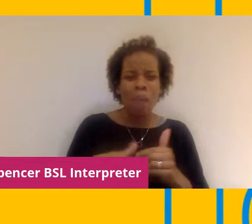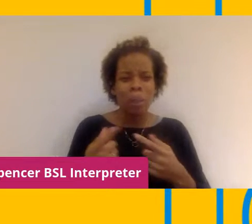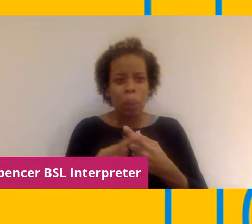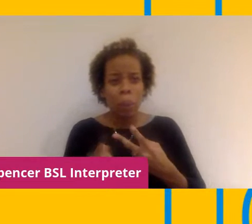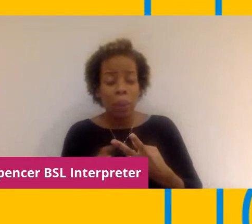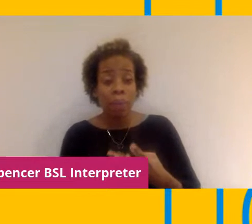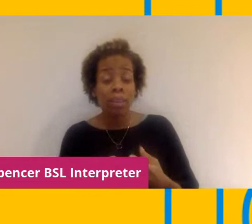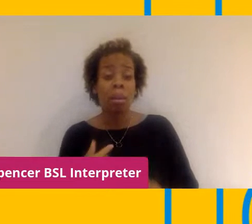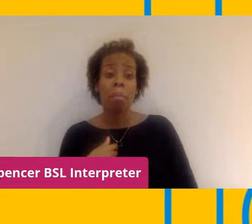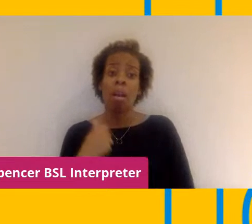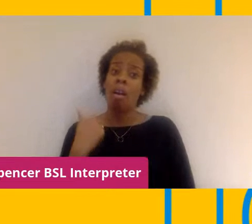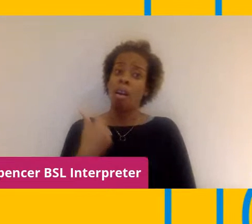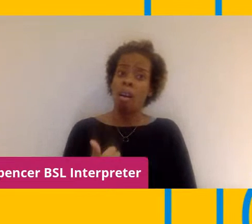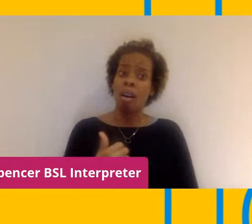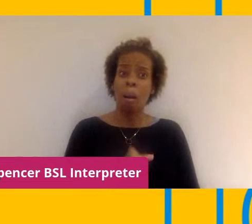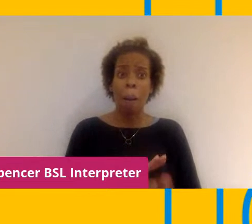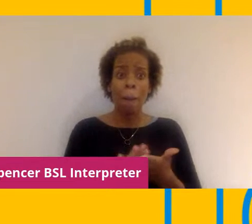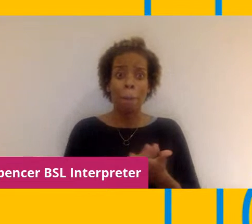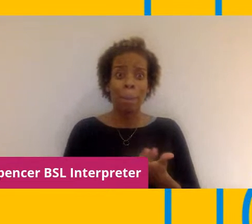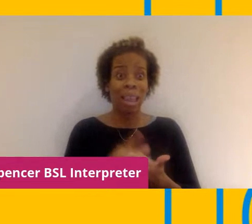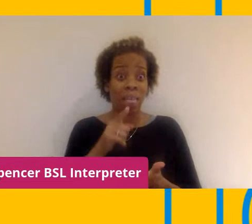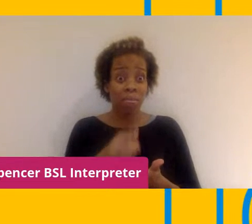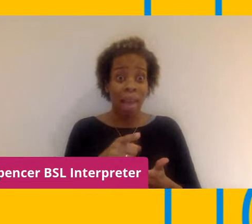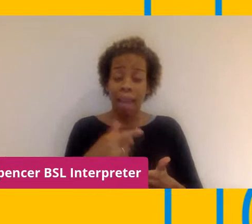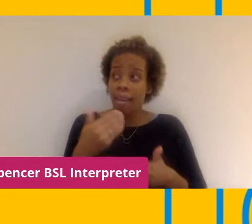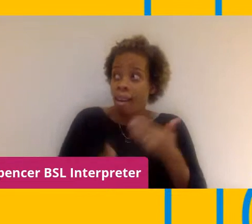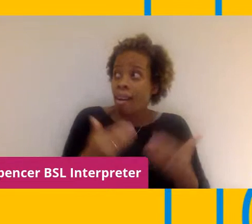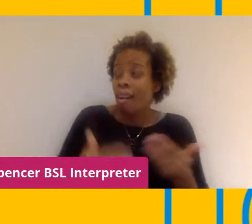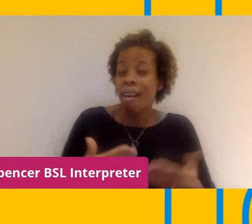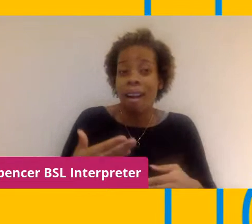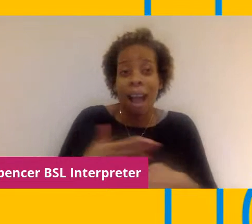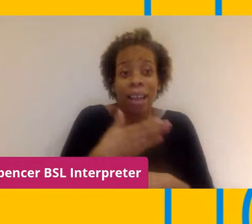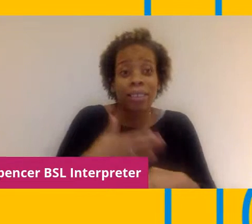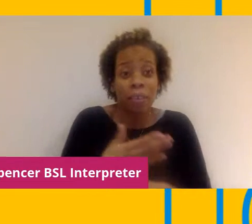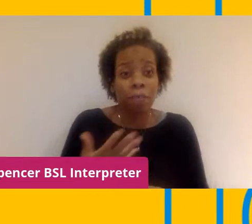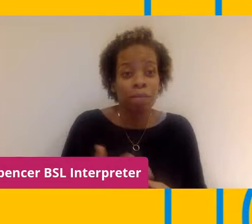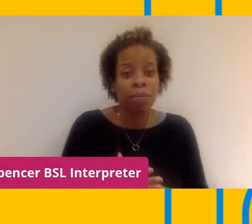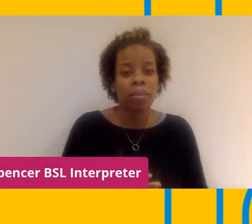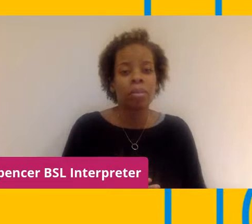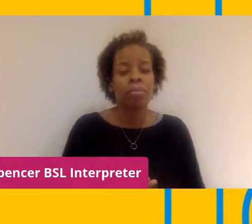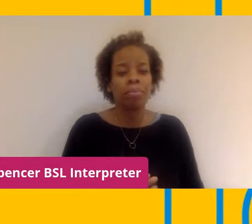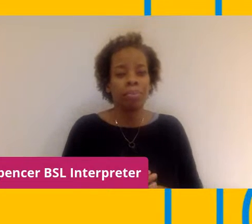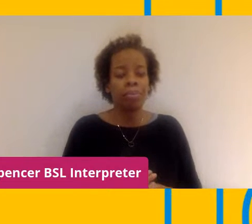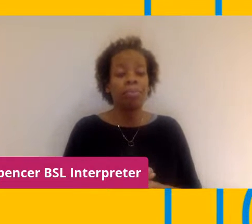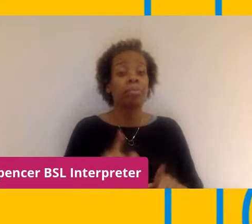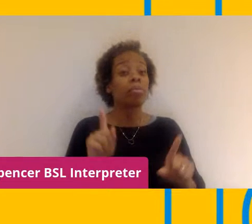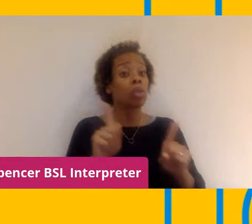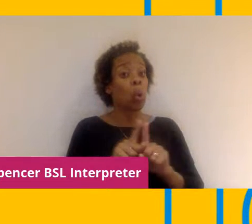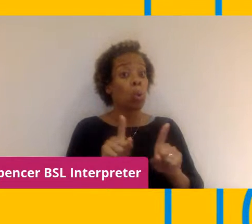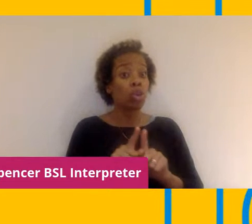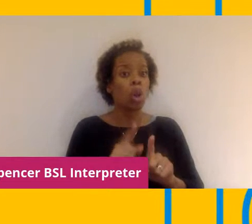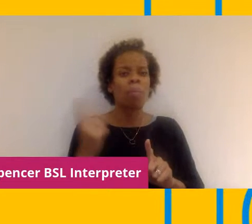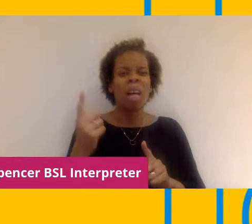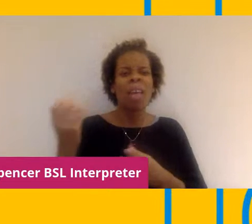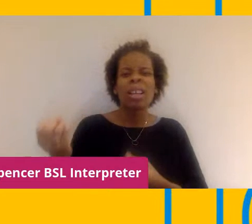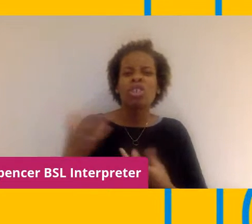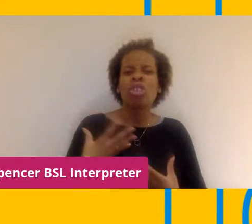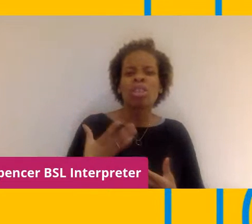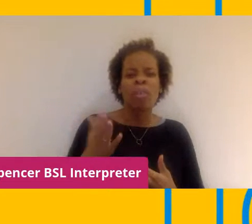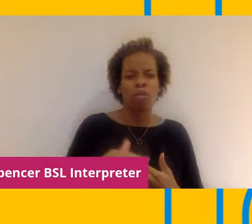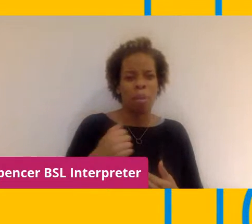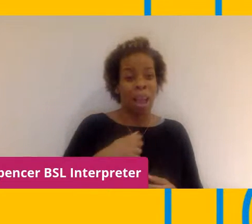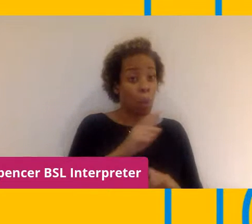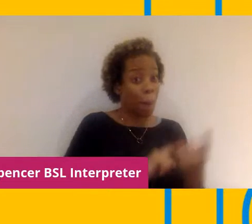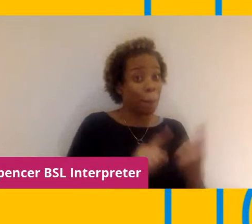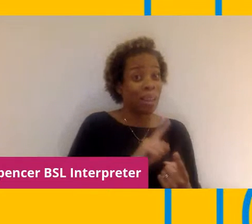they're accessing that more readily. And we've also instigated, which was another suggestion at one of our